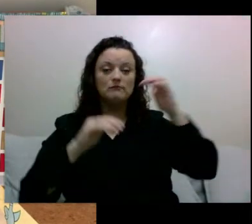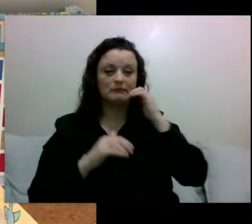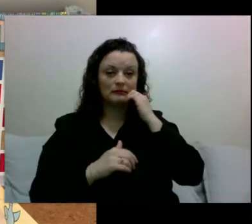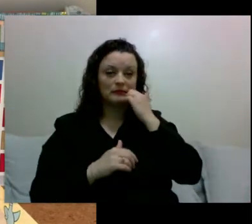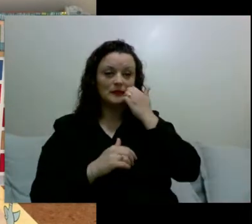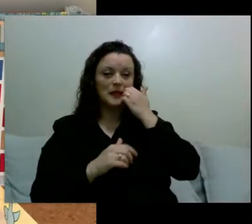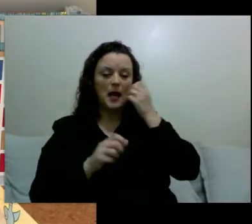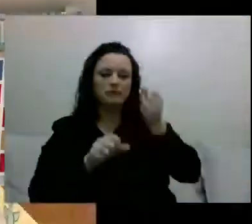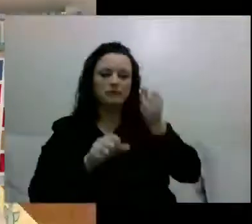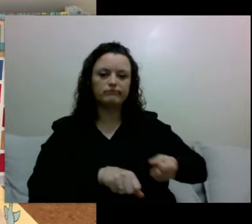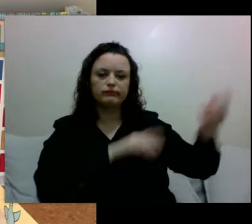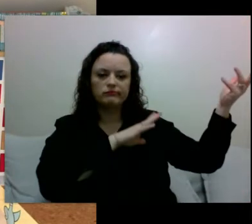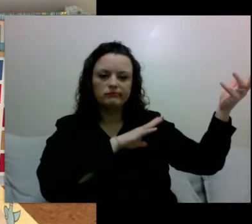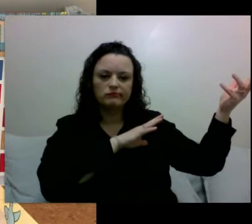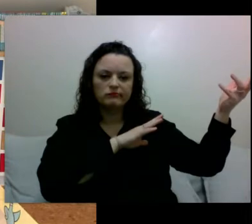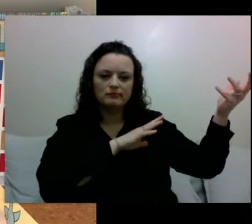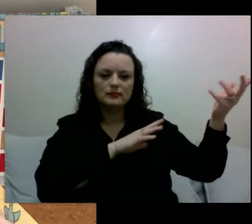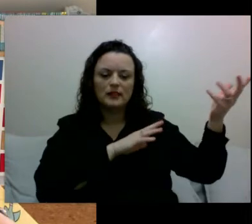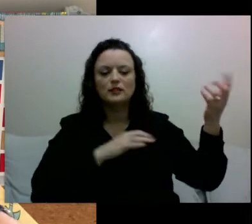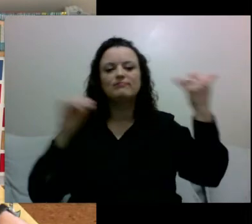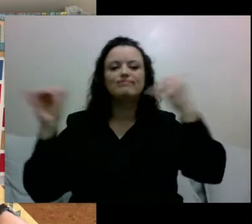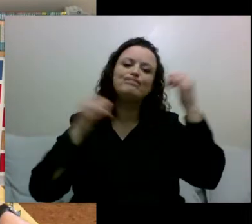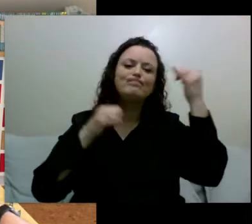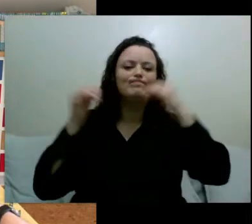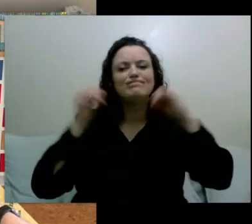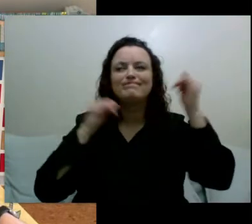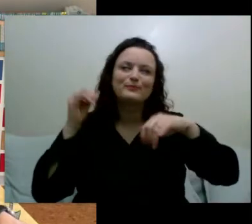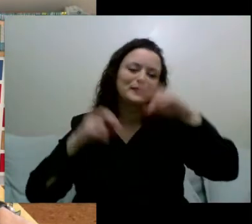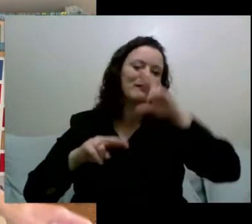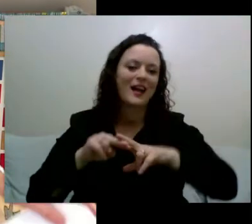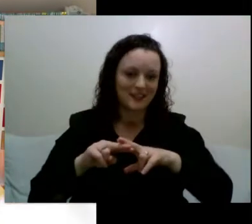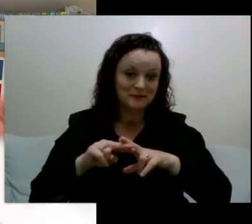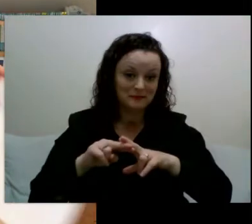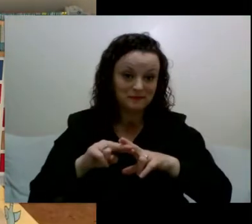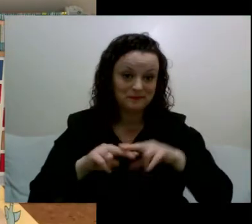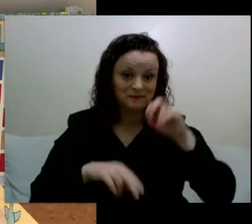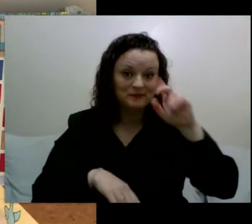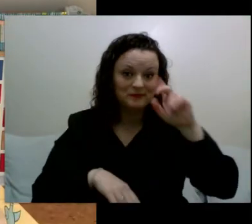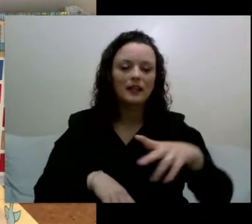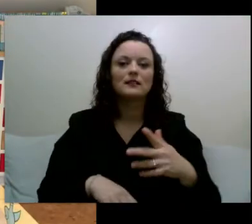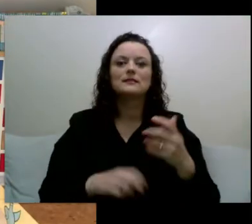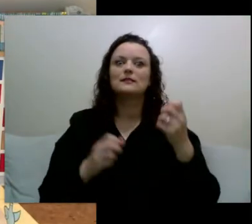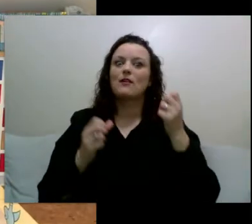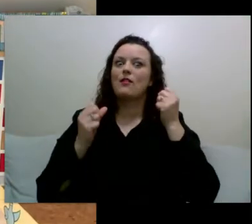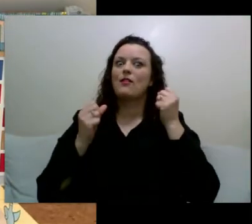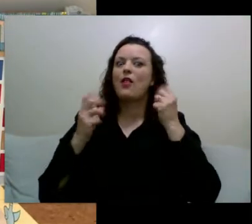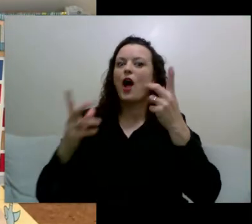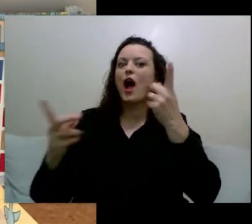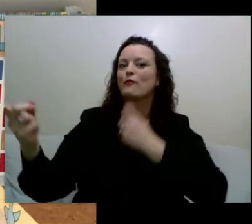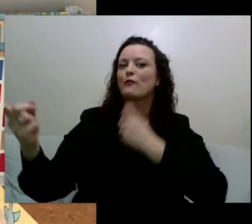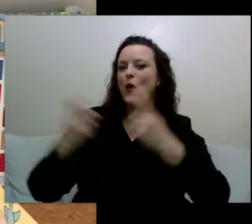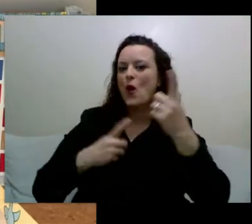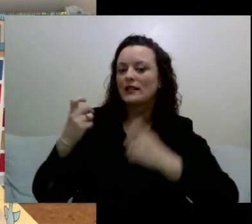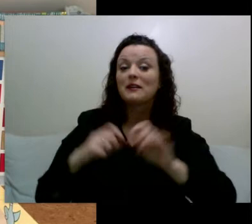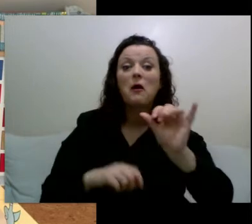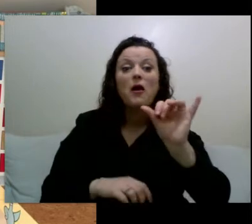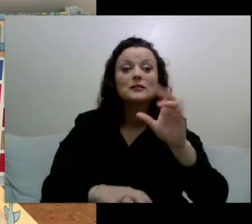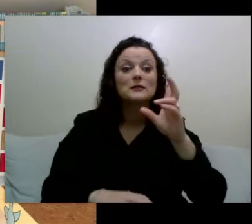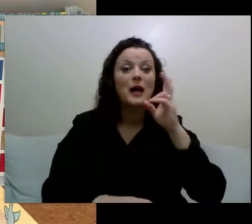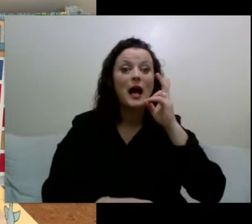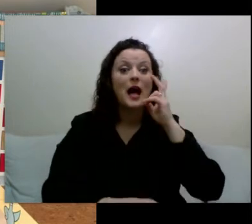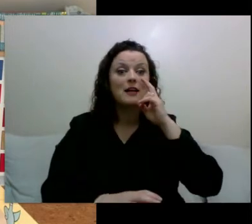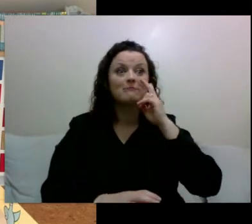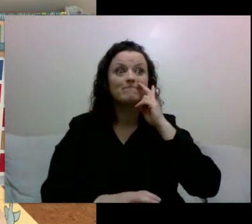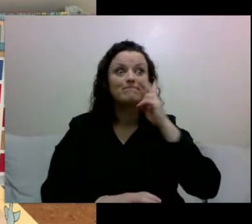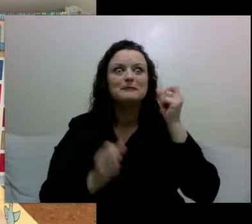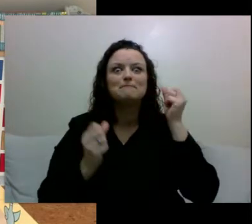was really fun. So, now we've been getting a lot of questions. I've been seeing a lot of drawings online and sent